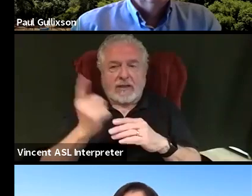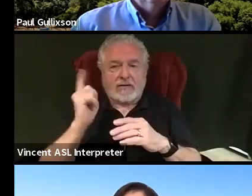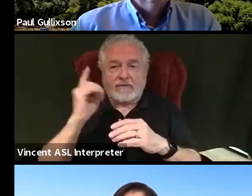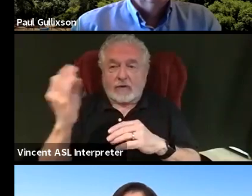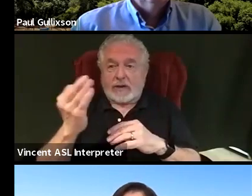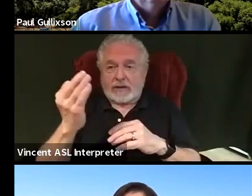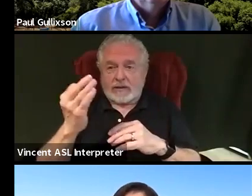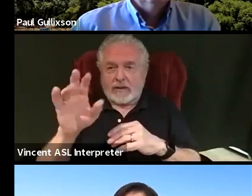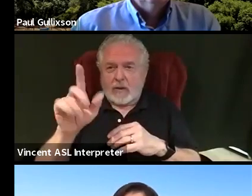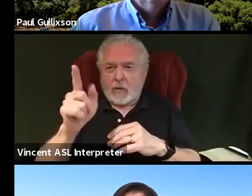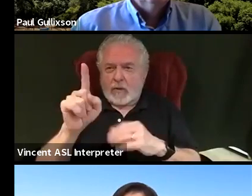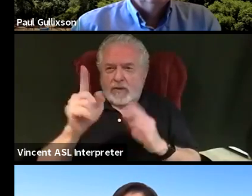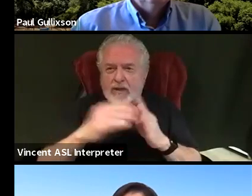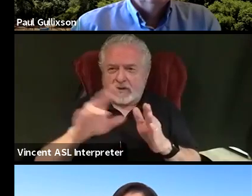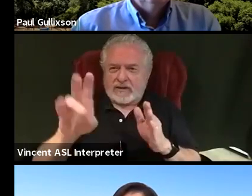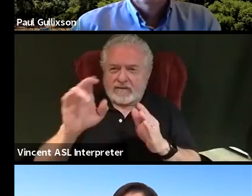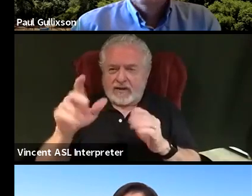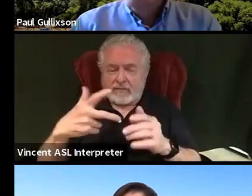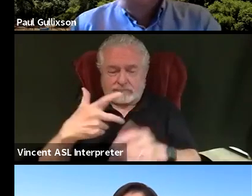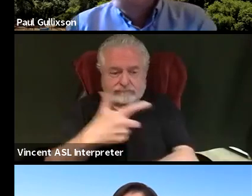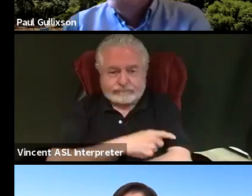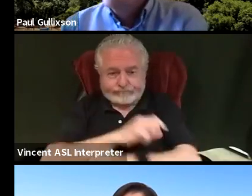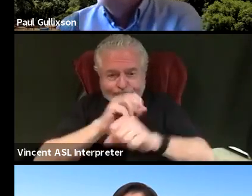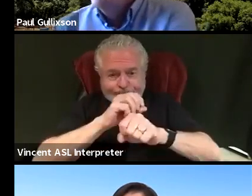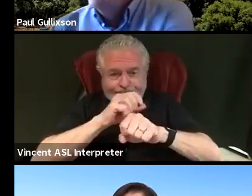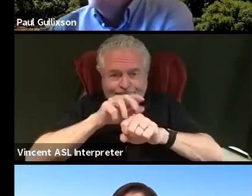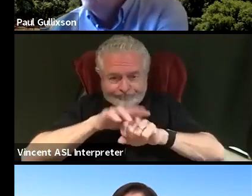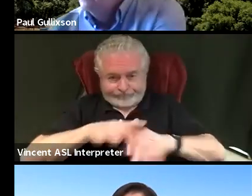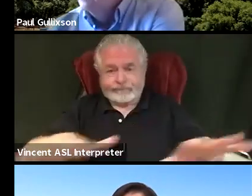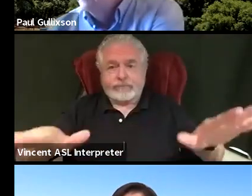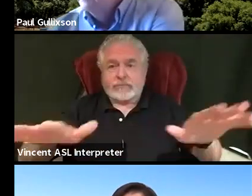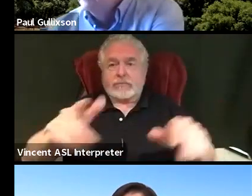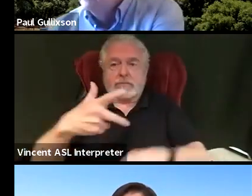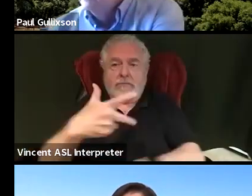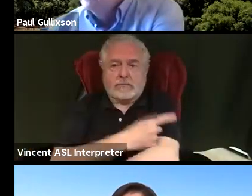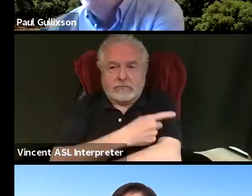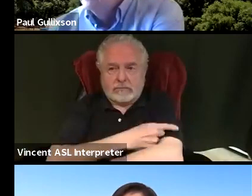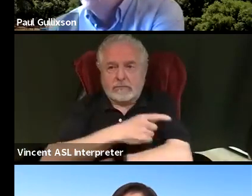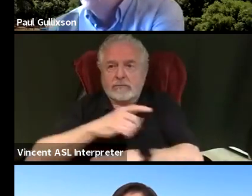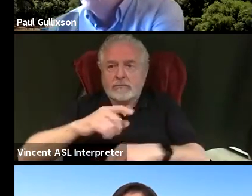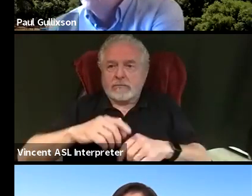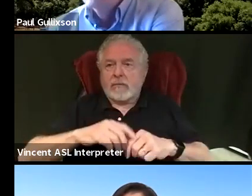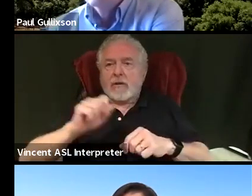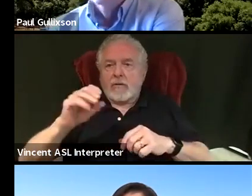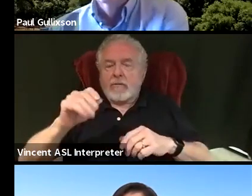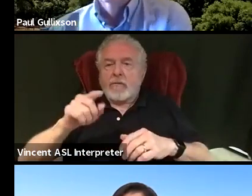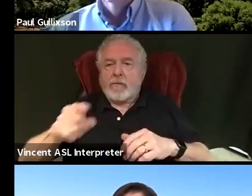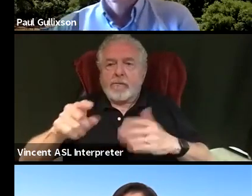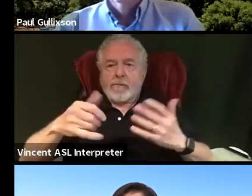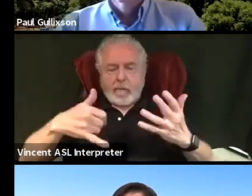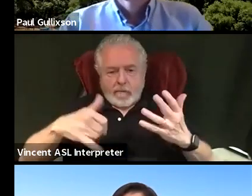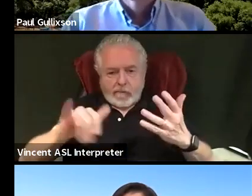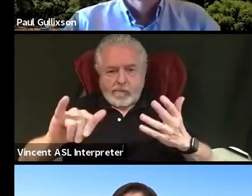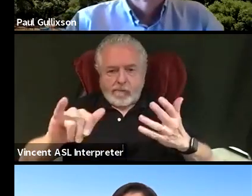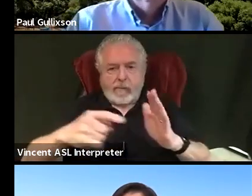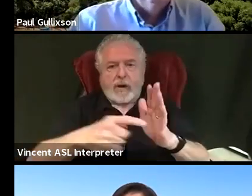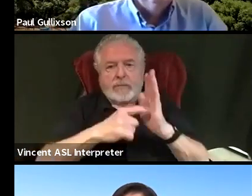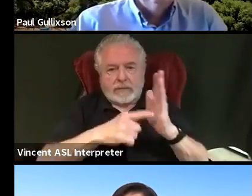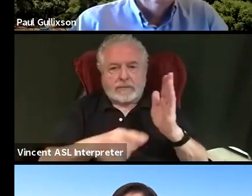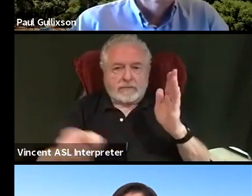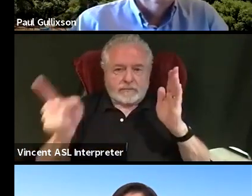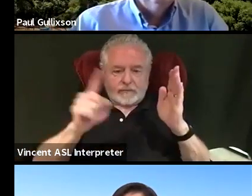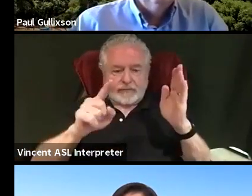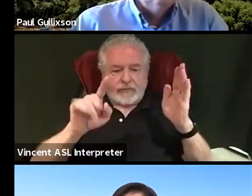Friday, 1,700 vaccines were delivered in Roseland at Grace Pavilion. So there still is demand out